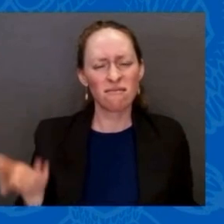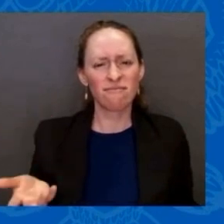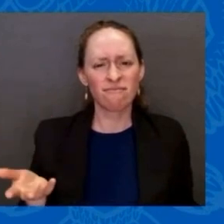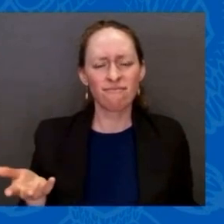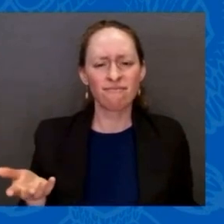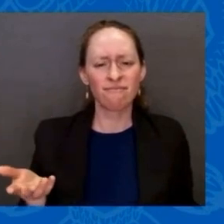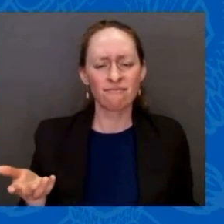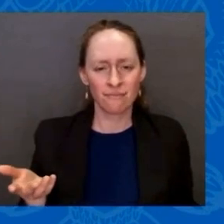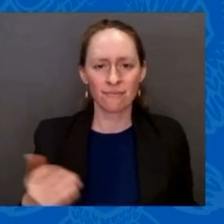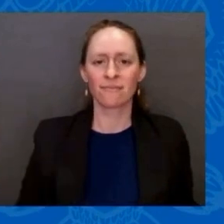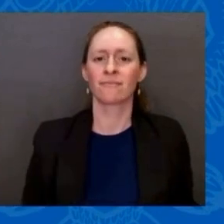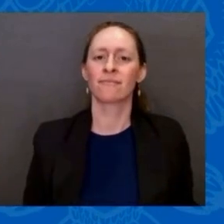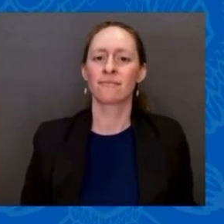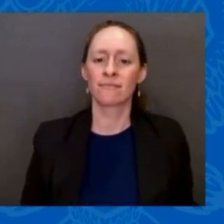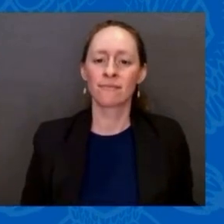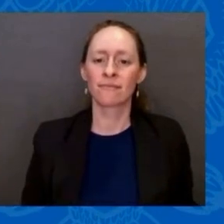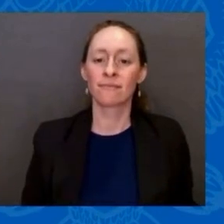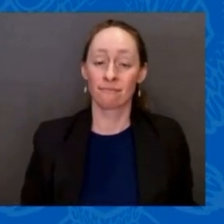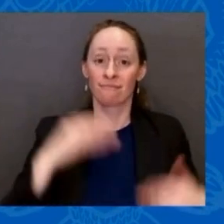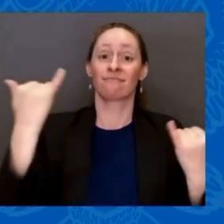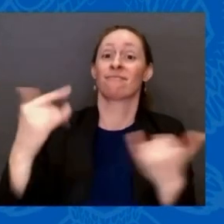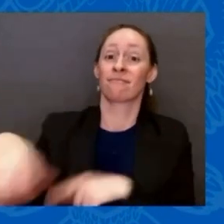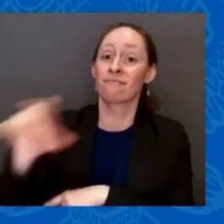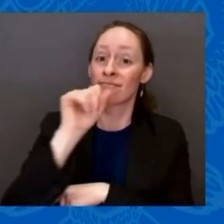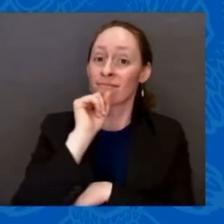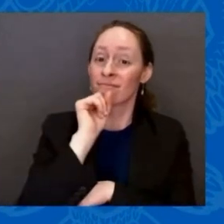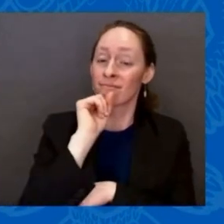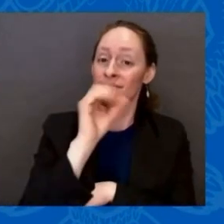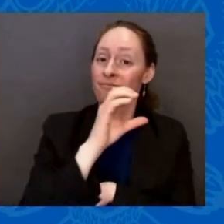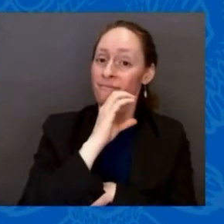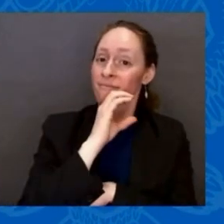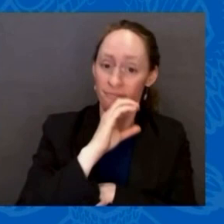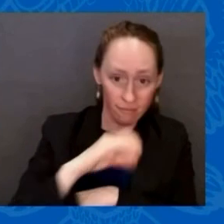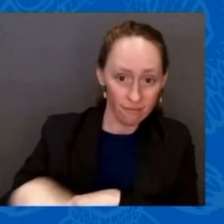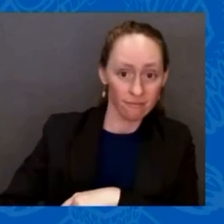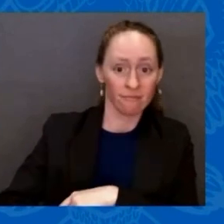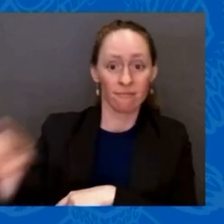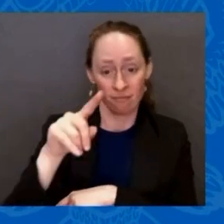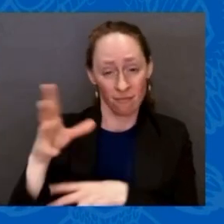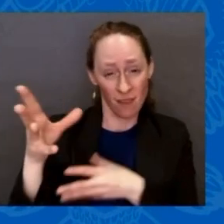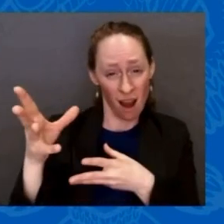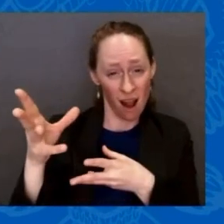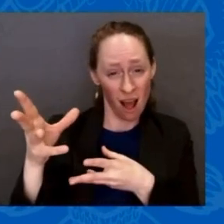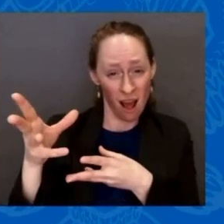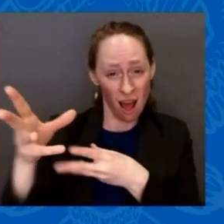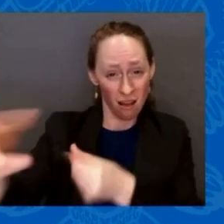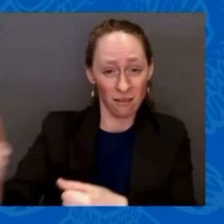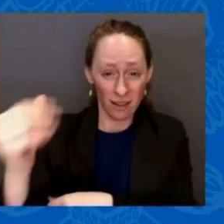$400 a month for insulin last year are now paying $35 a month.